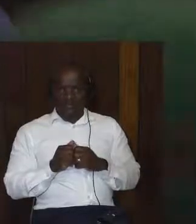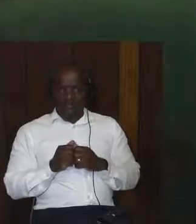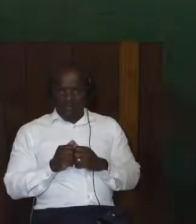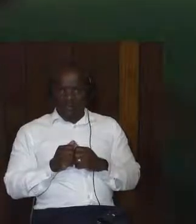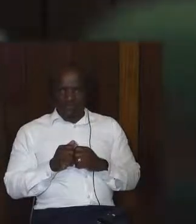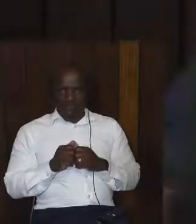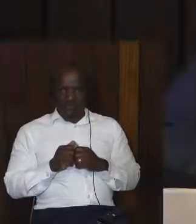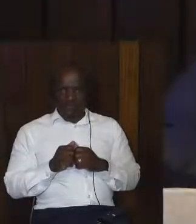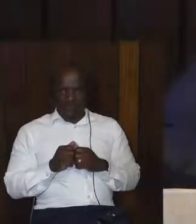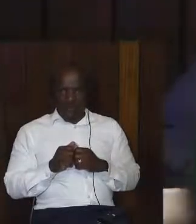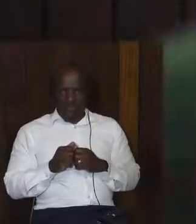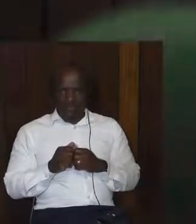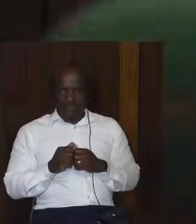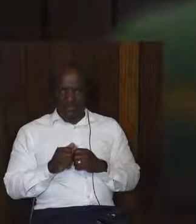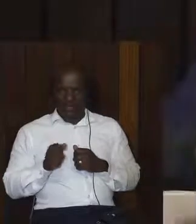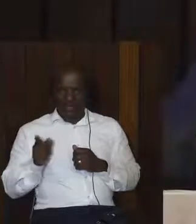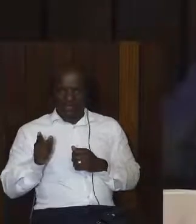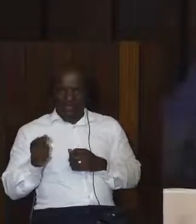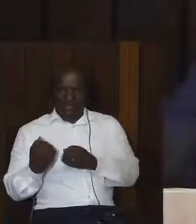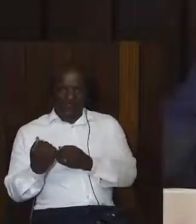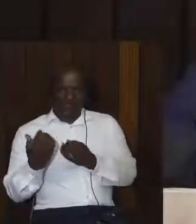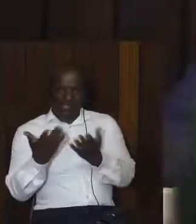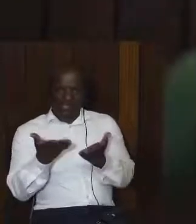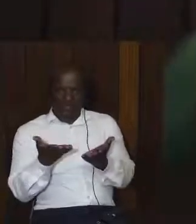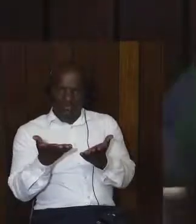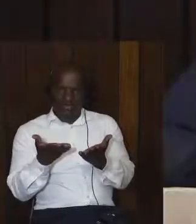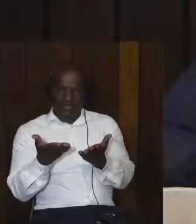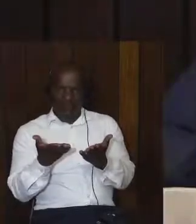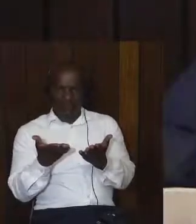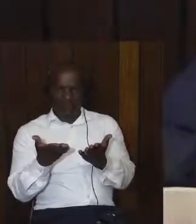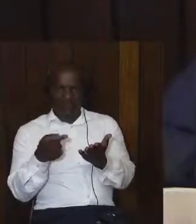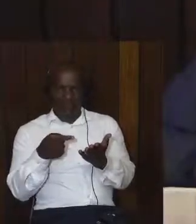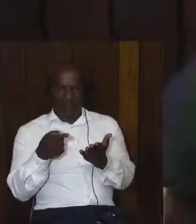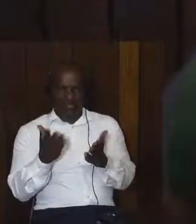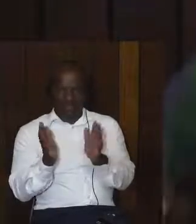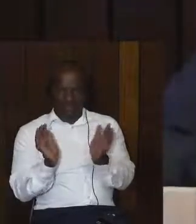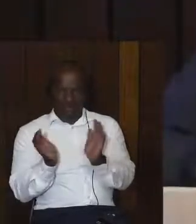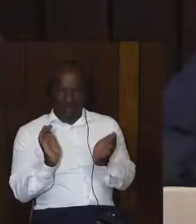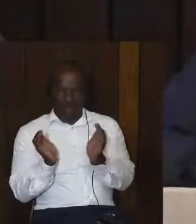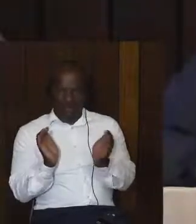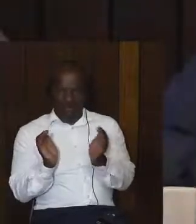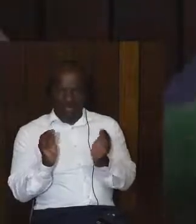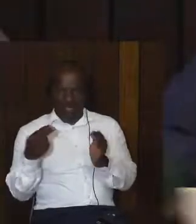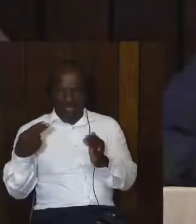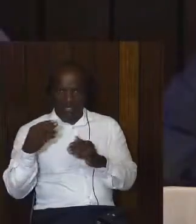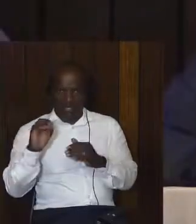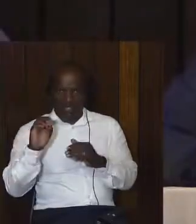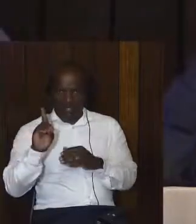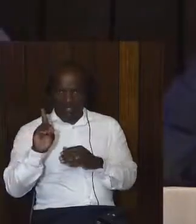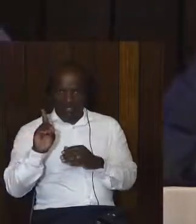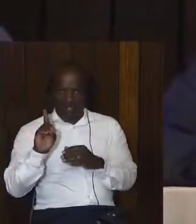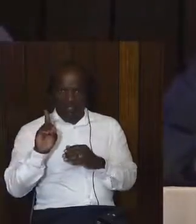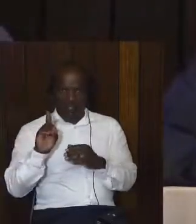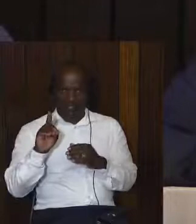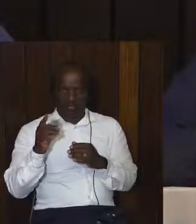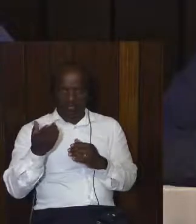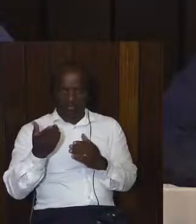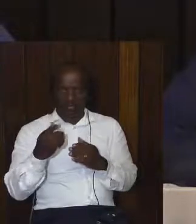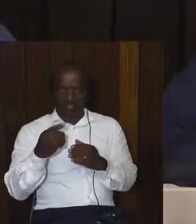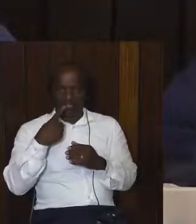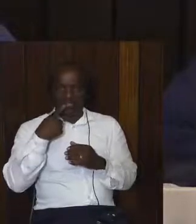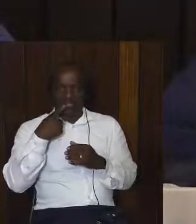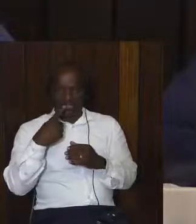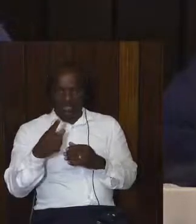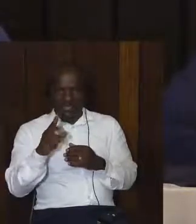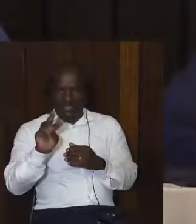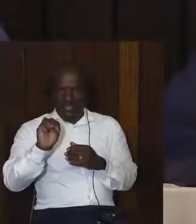because out of your submission actually, and that of the HOD, and this has been said by